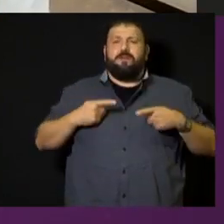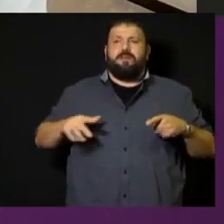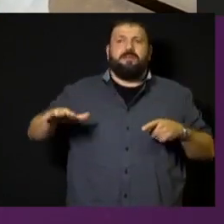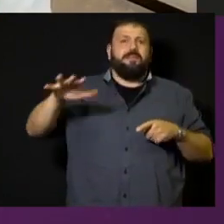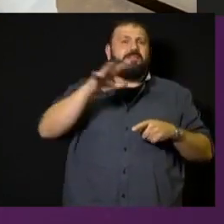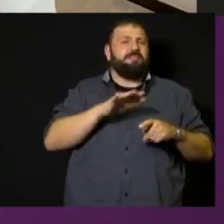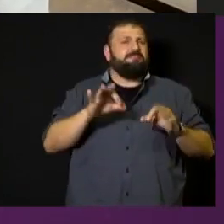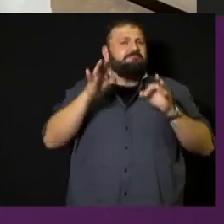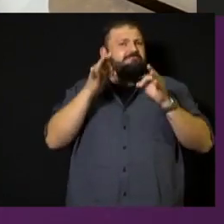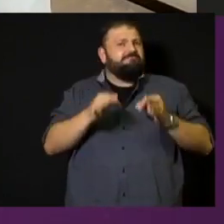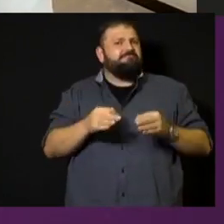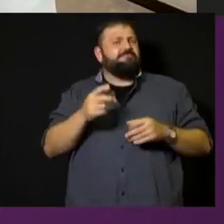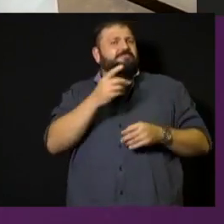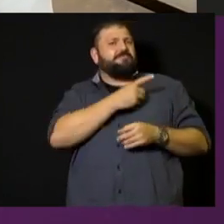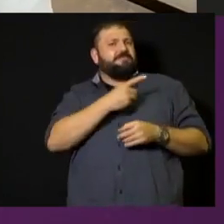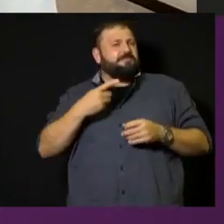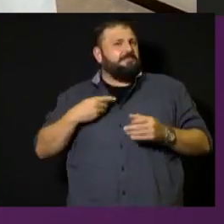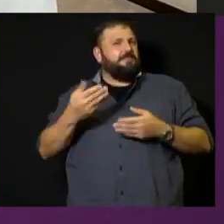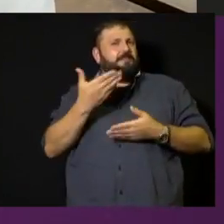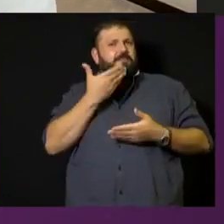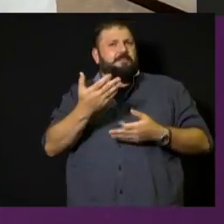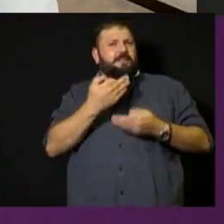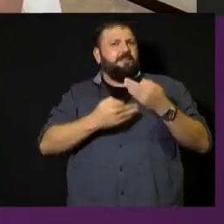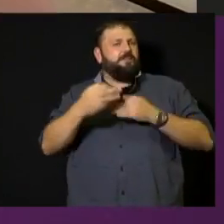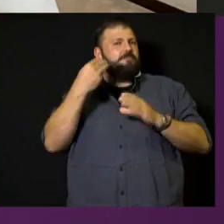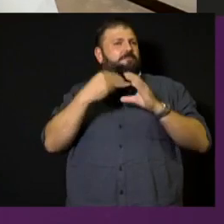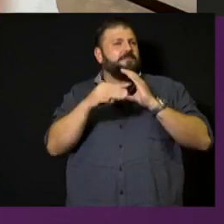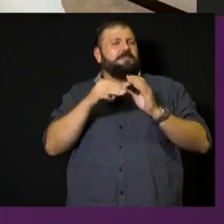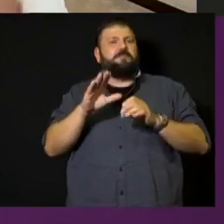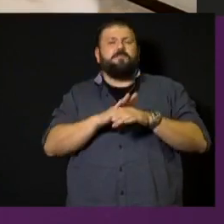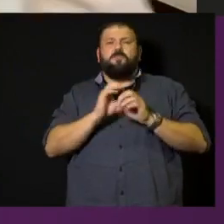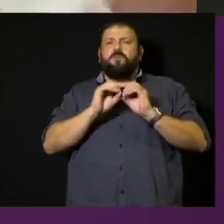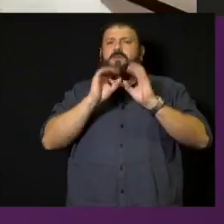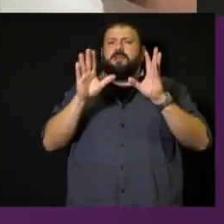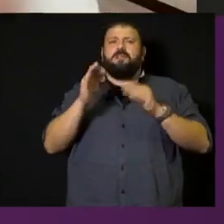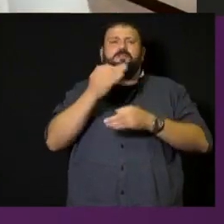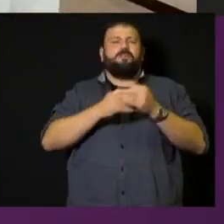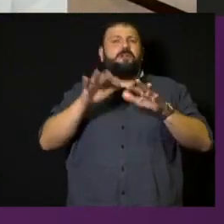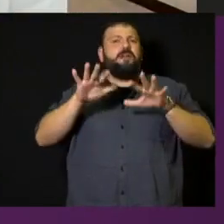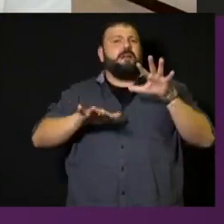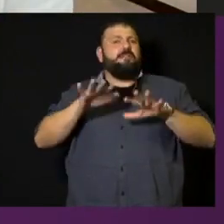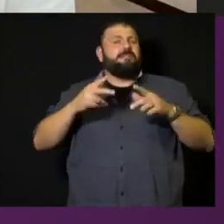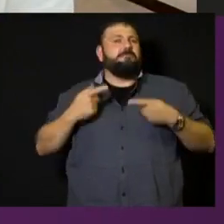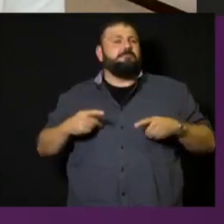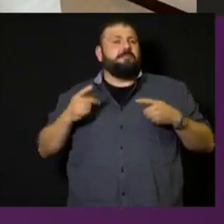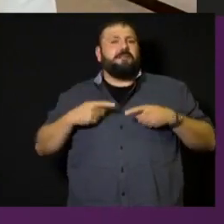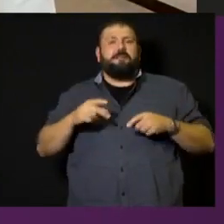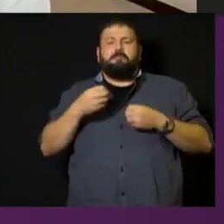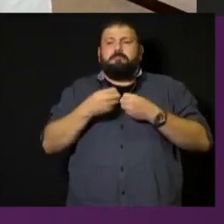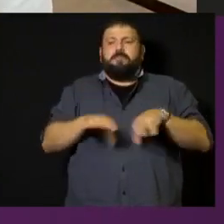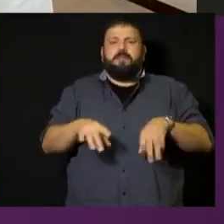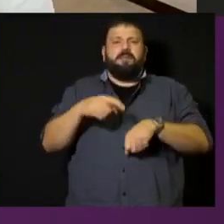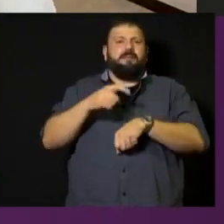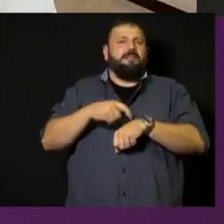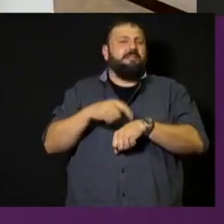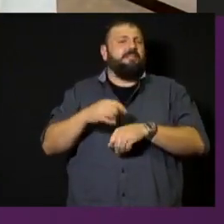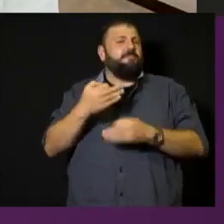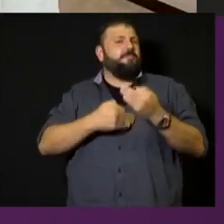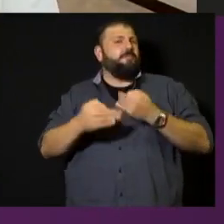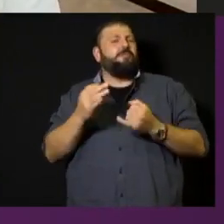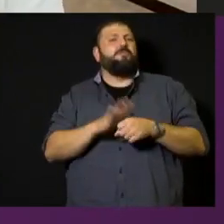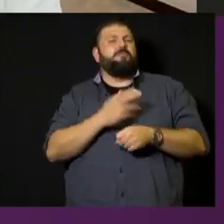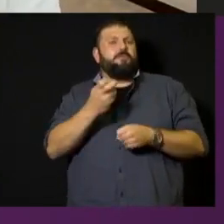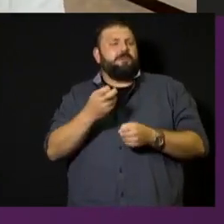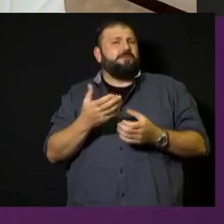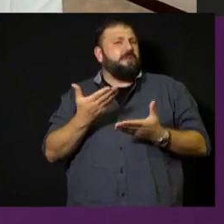have a very clear message, because there are times that people is wasting time waiting